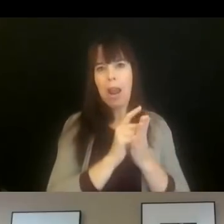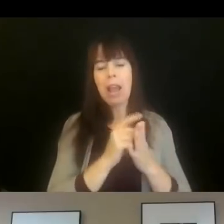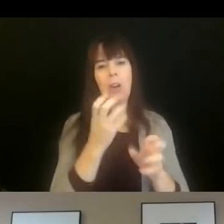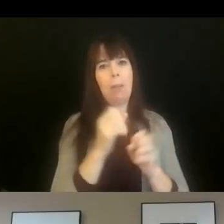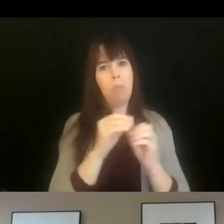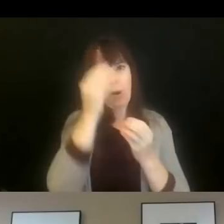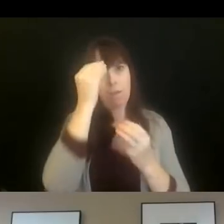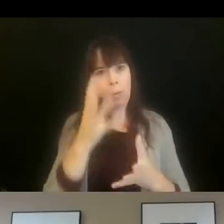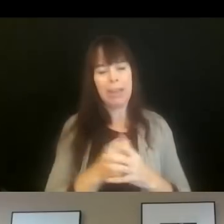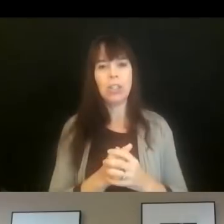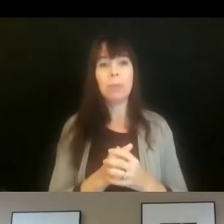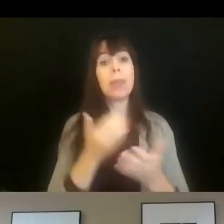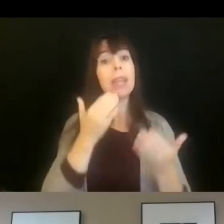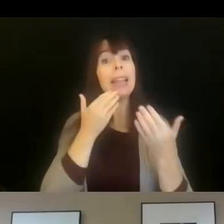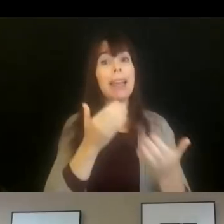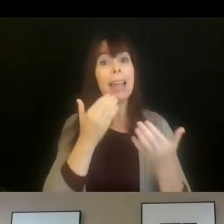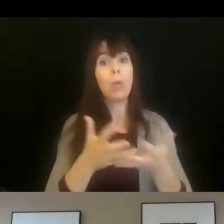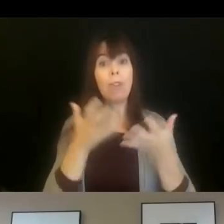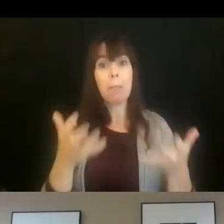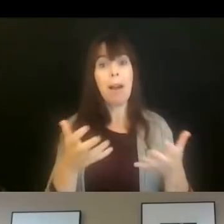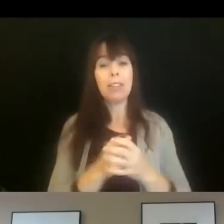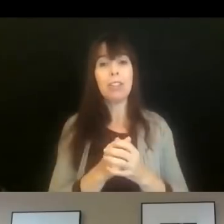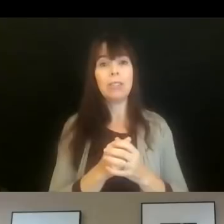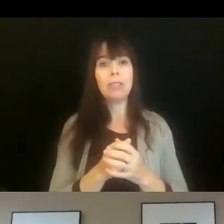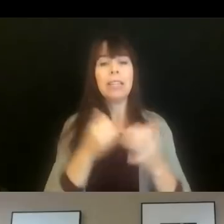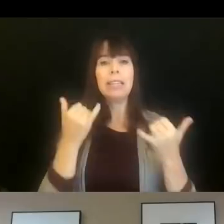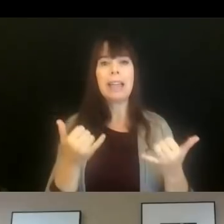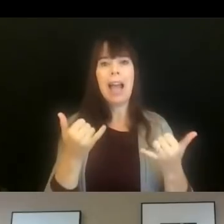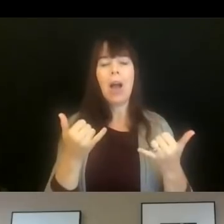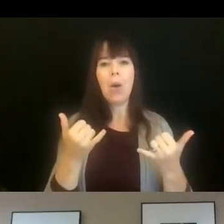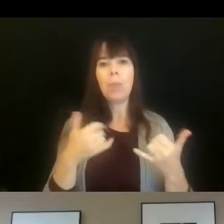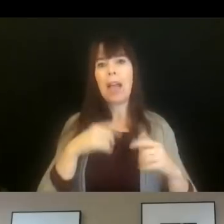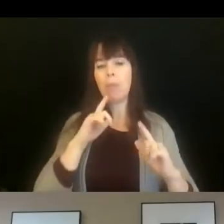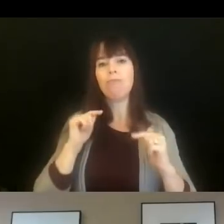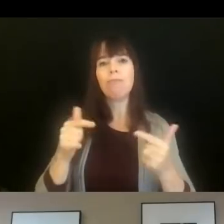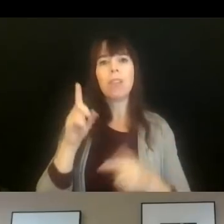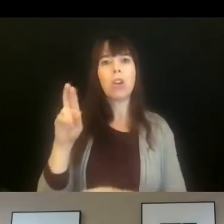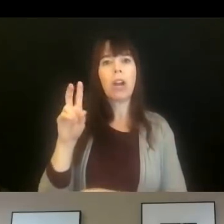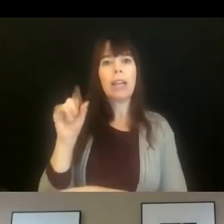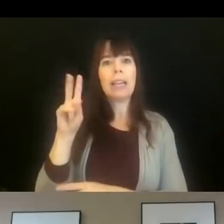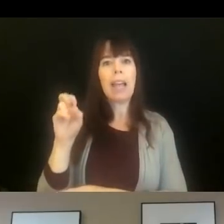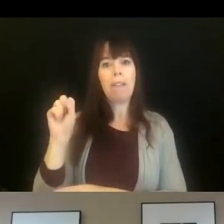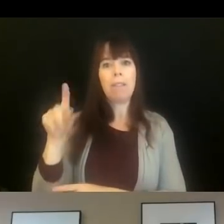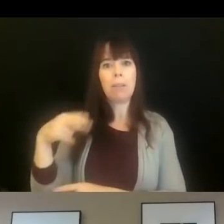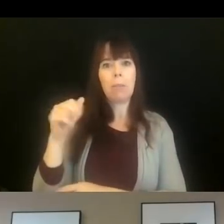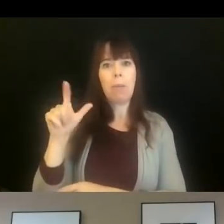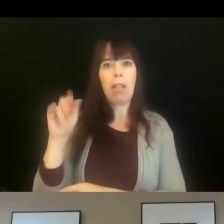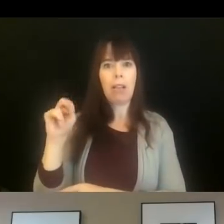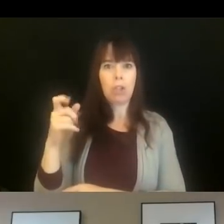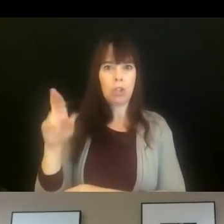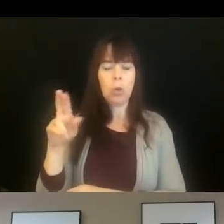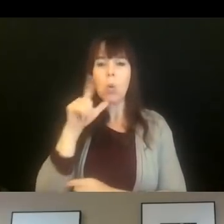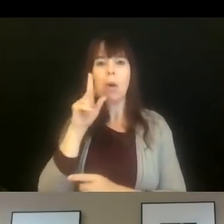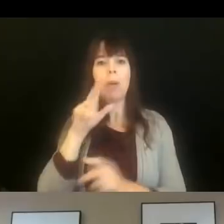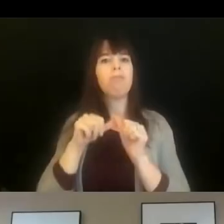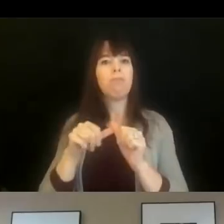information. Thank you very much. And I'm going to now introduce Dr. Dave Spollinger, who is going to